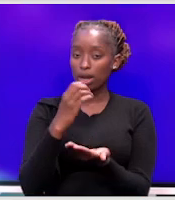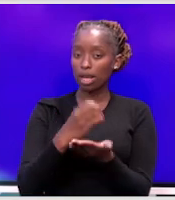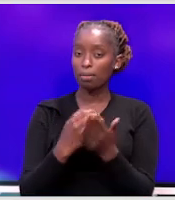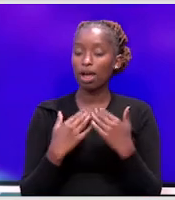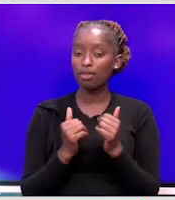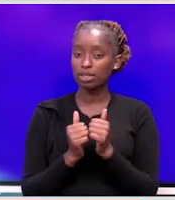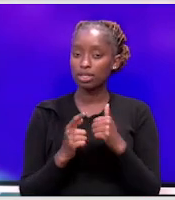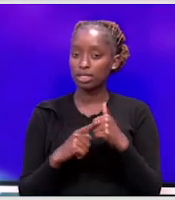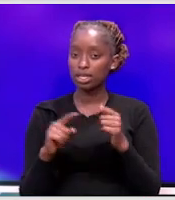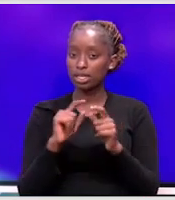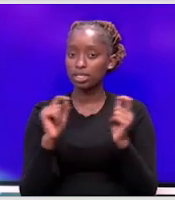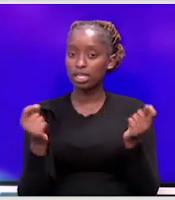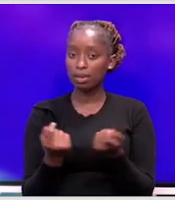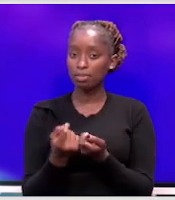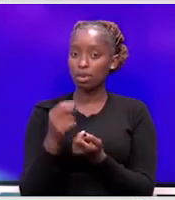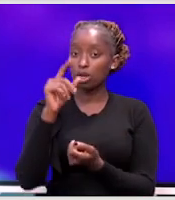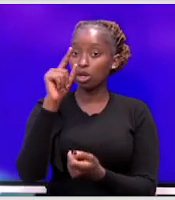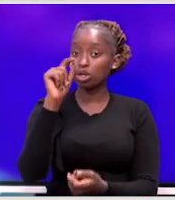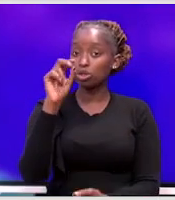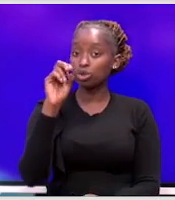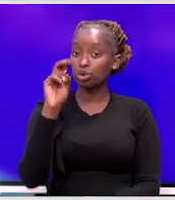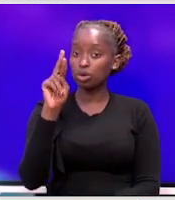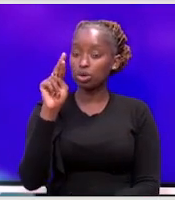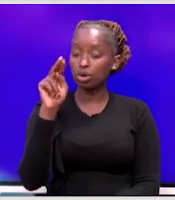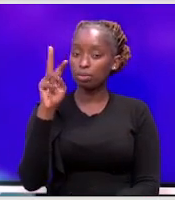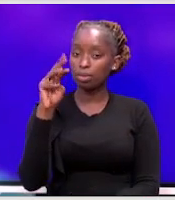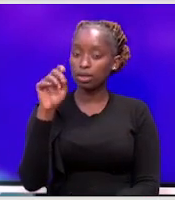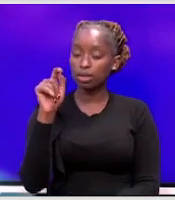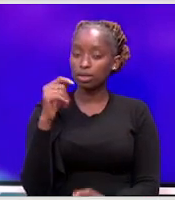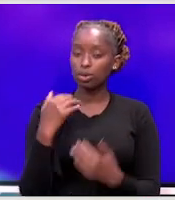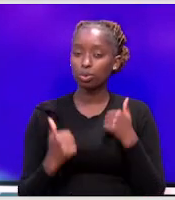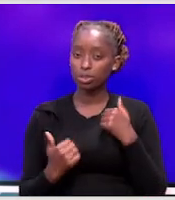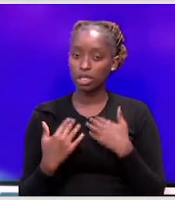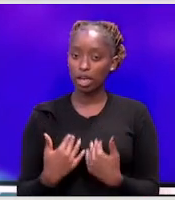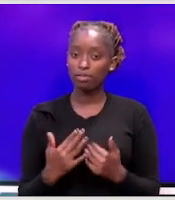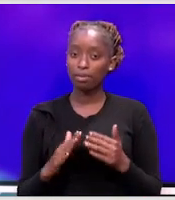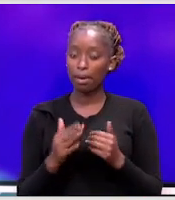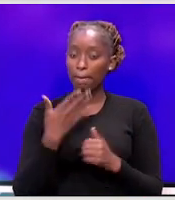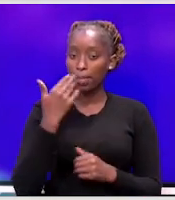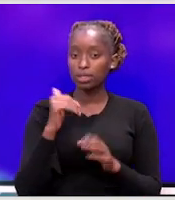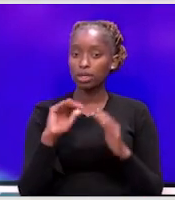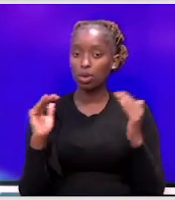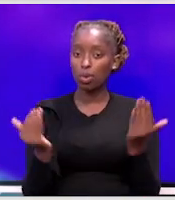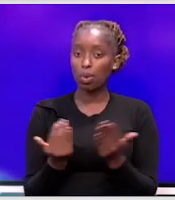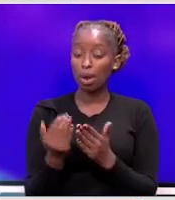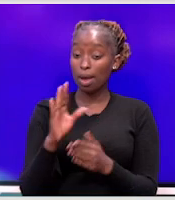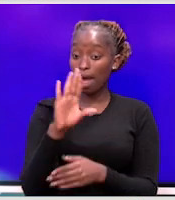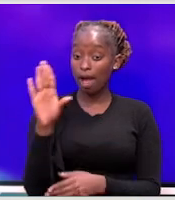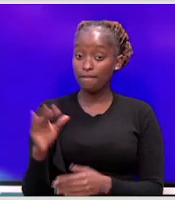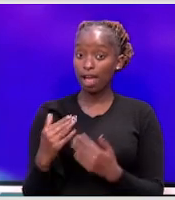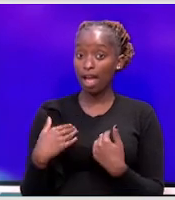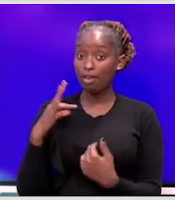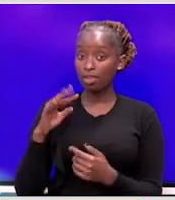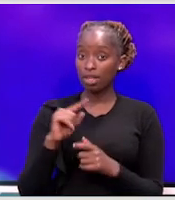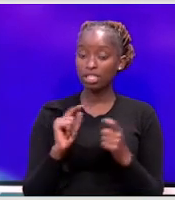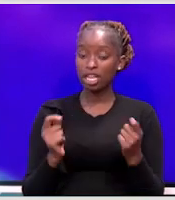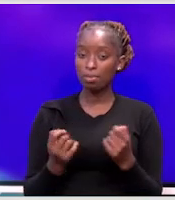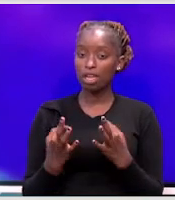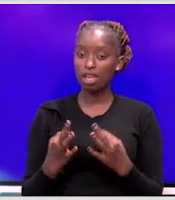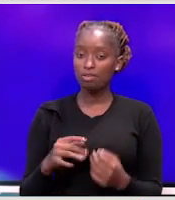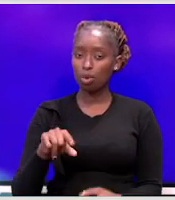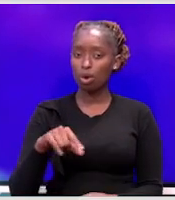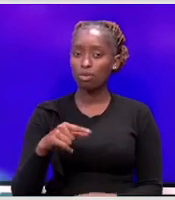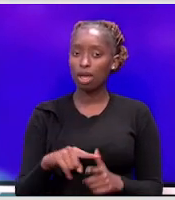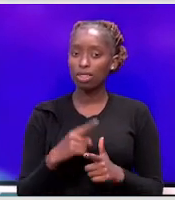16-team tournament consisting of the very best in the world. Africa would have only 3 teams, and if we qualify, we'd be